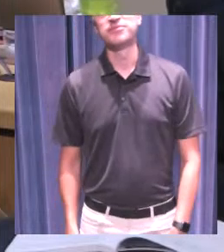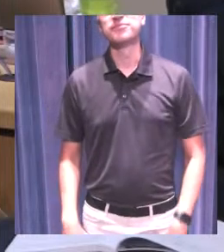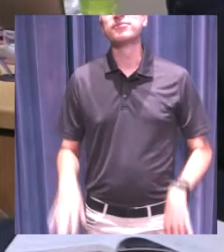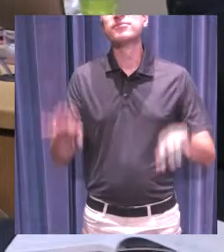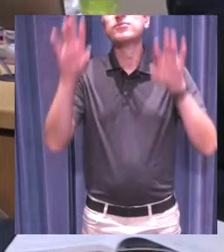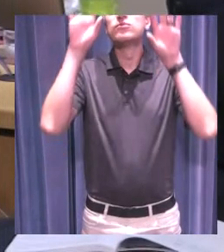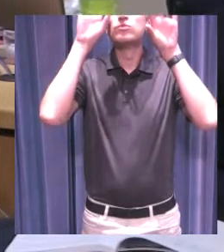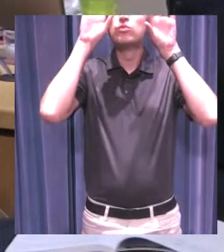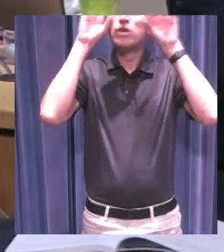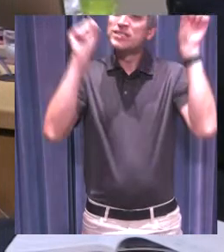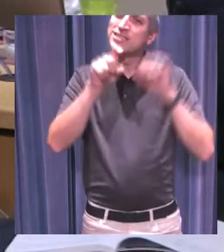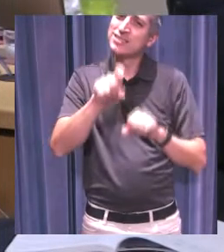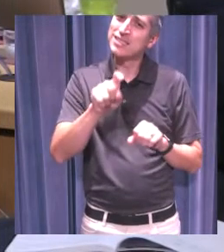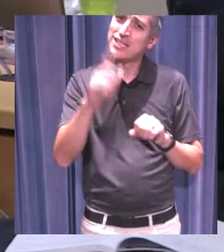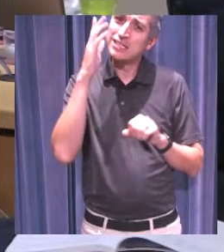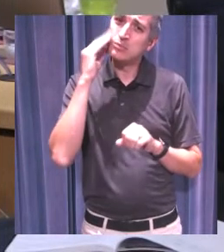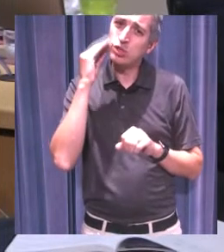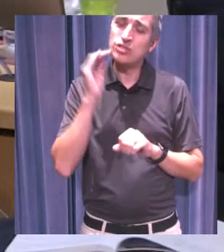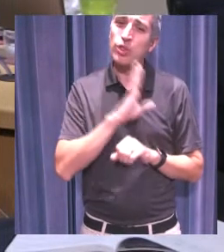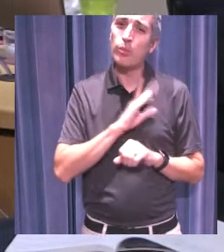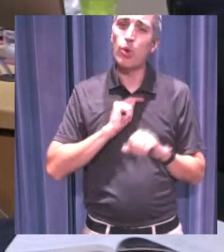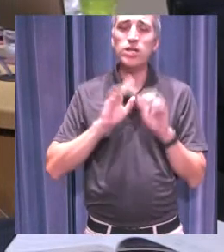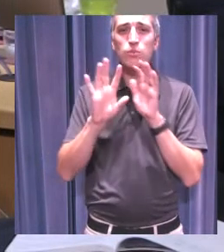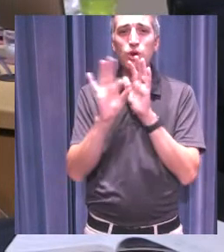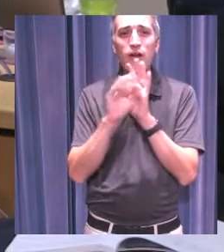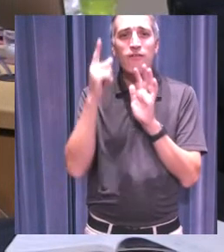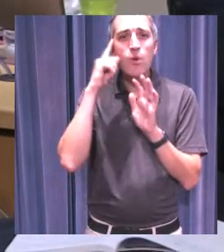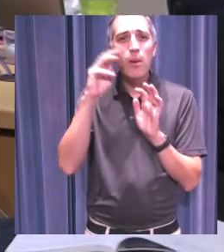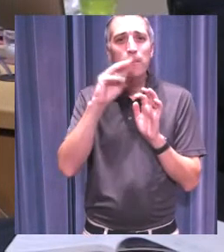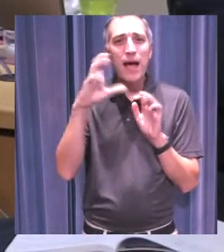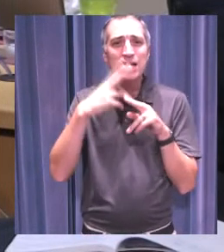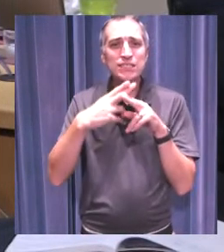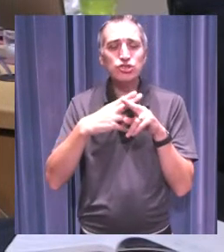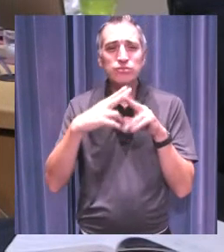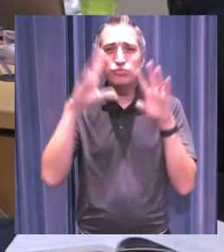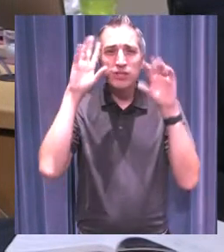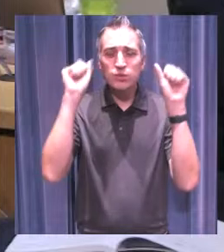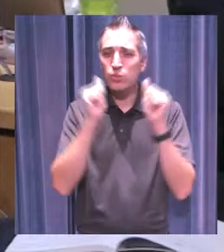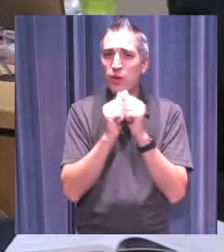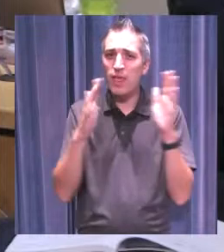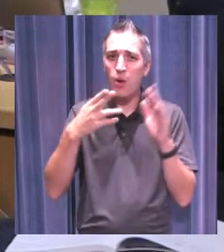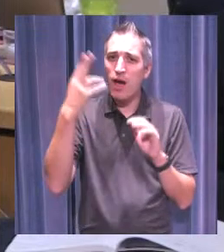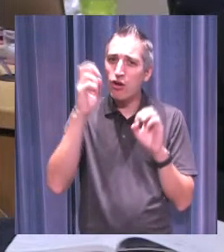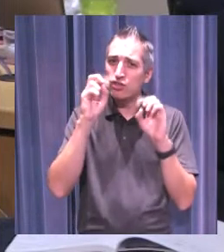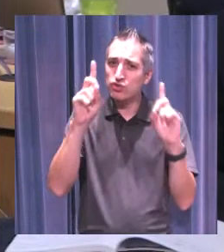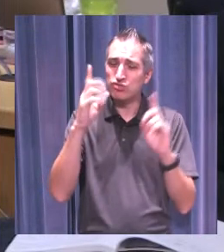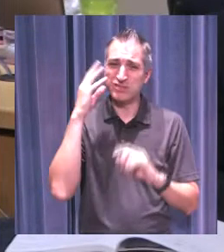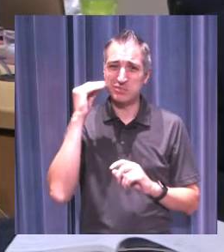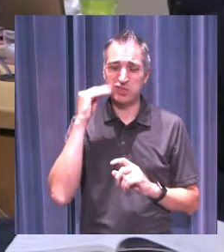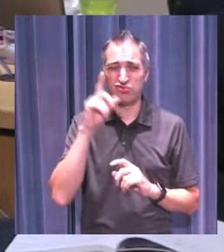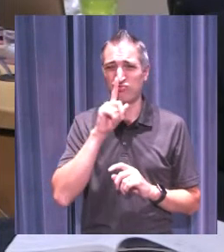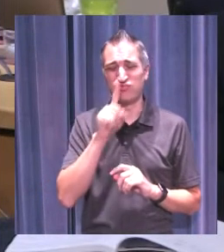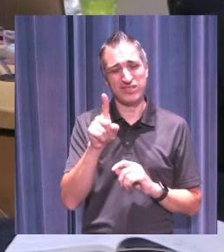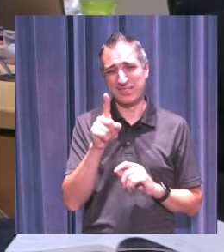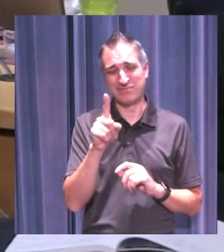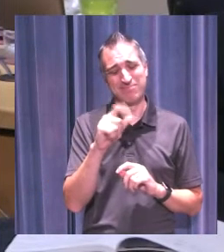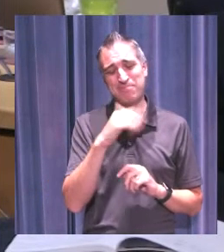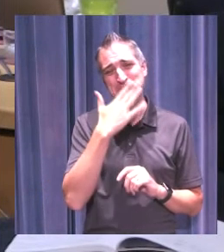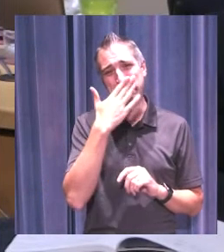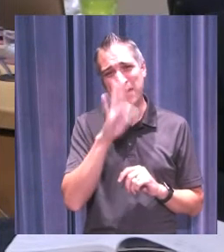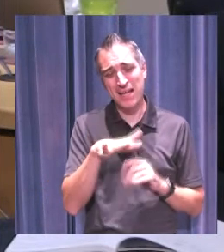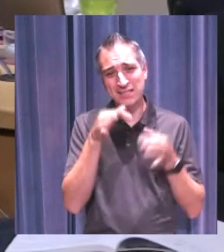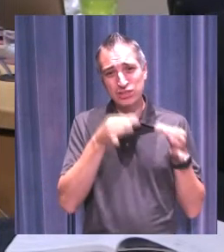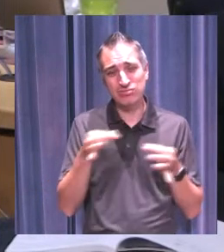Presidents need experience. The board's appointment of a Mott interim president without higher education experience is short-sighted and not in the